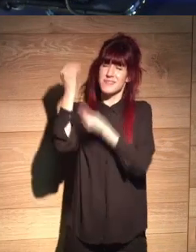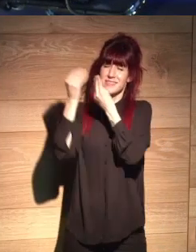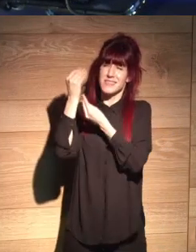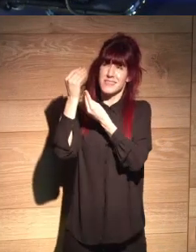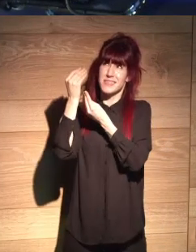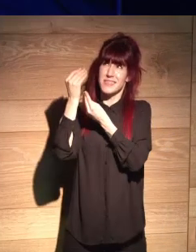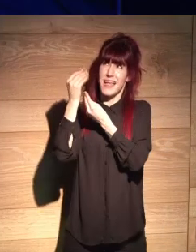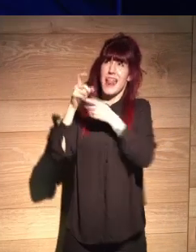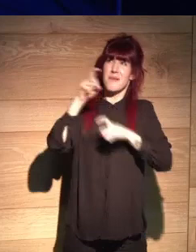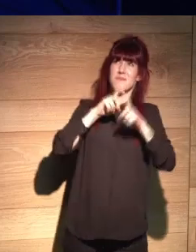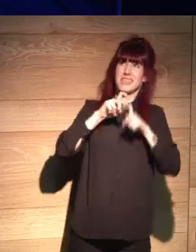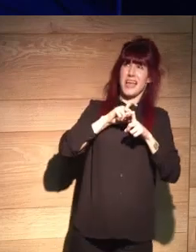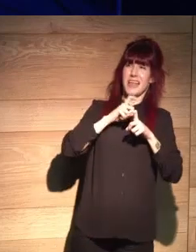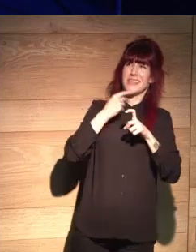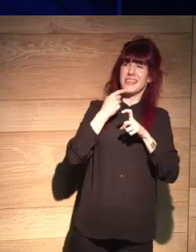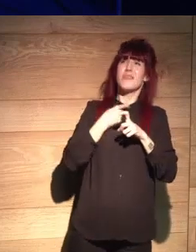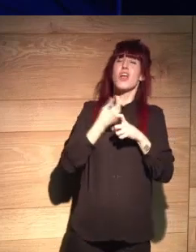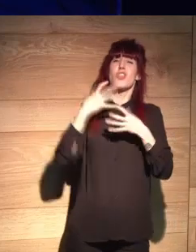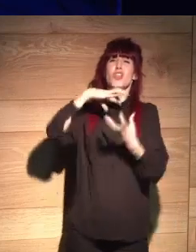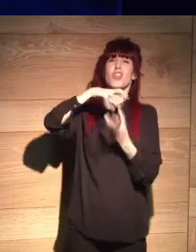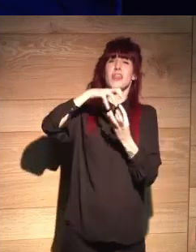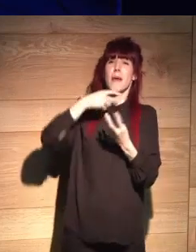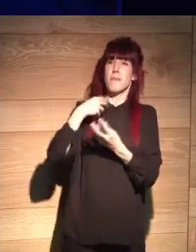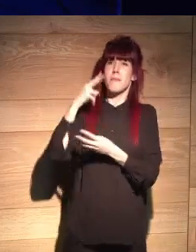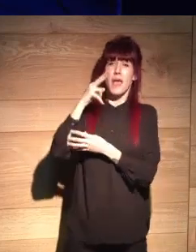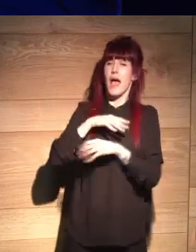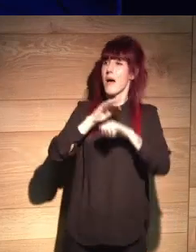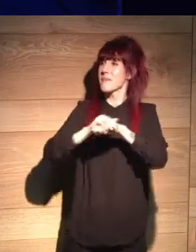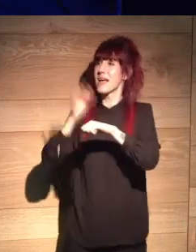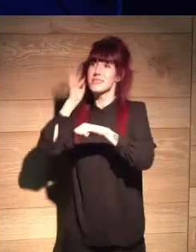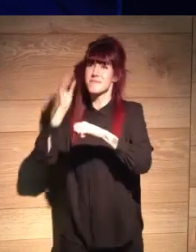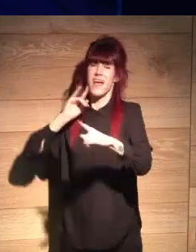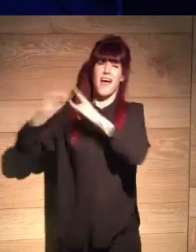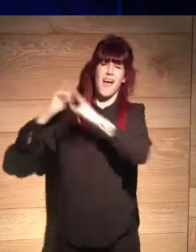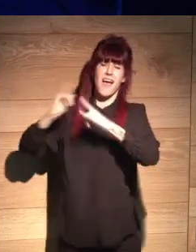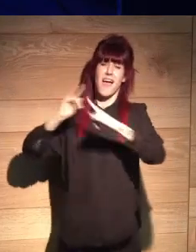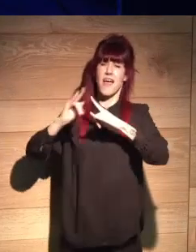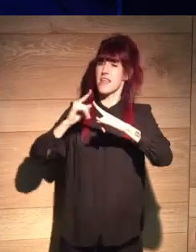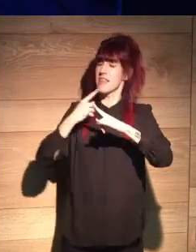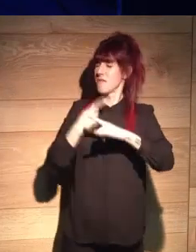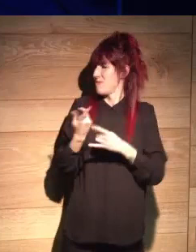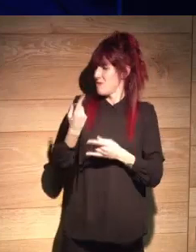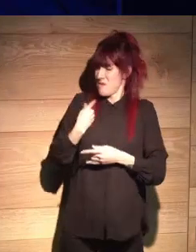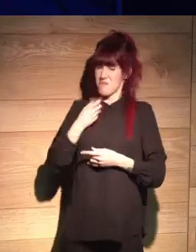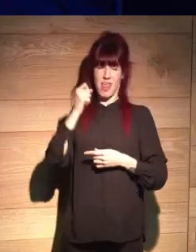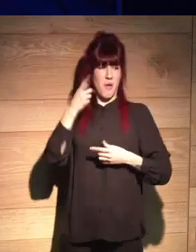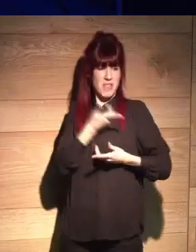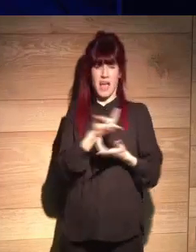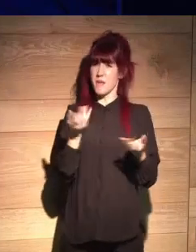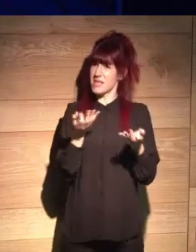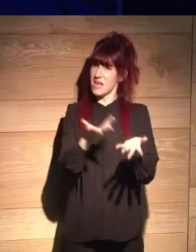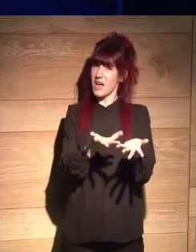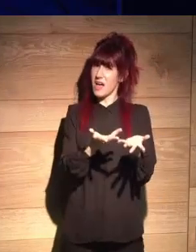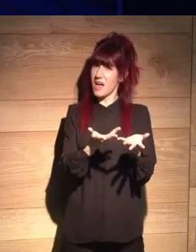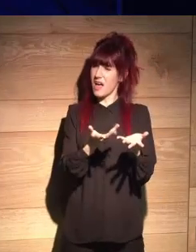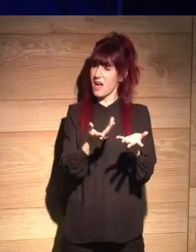let's reflect at the other way around. When I saw the news, I called my friends, and I said I was horrified, but